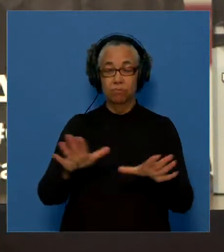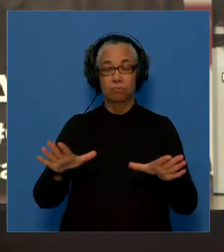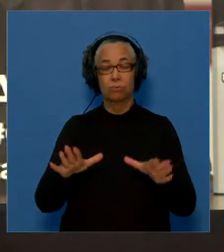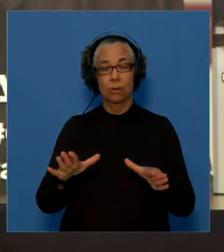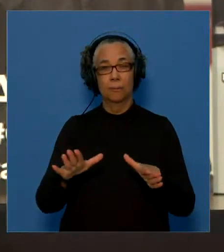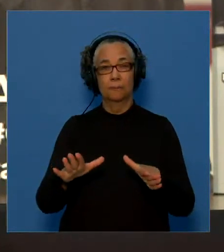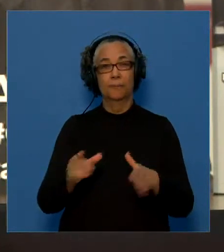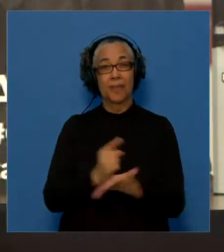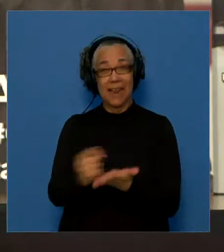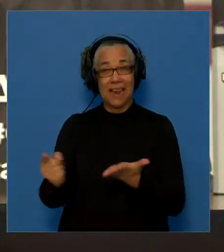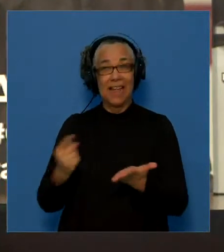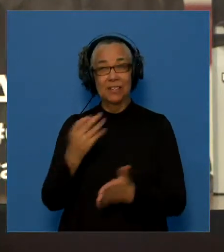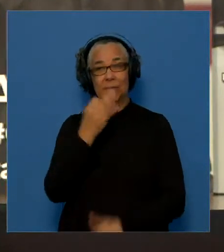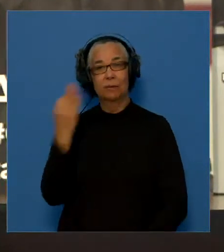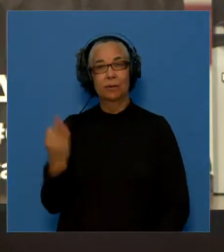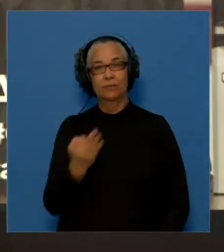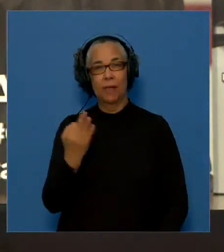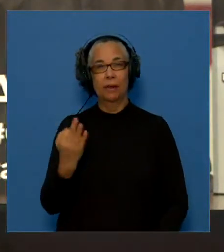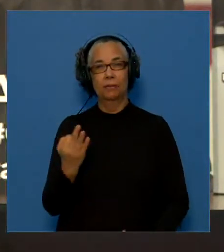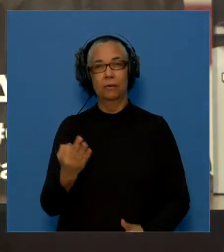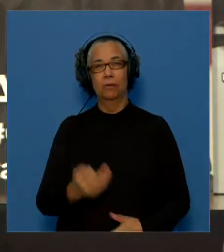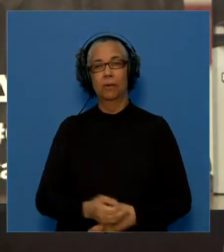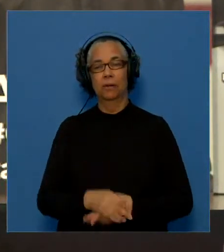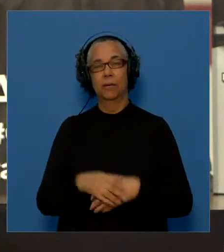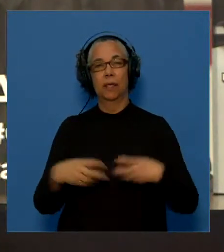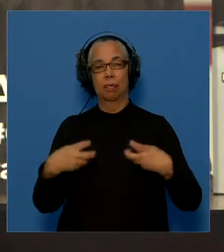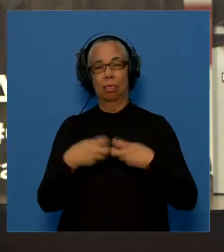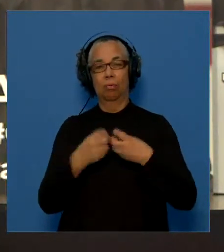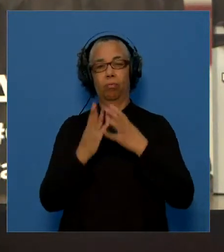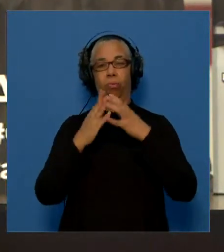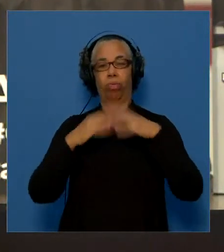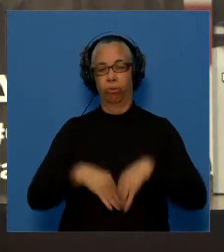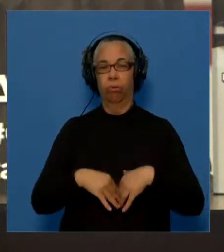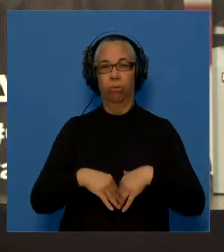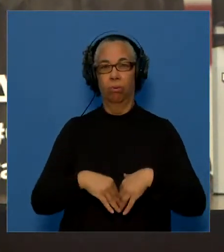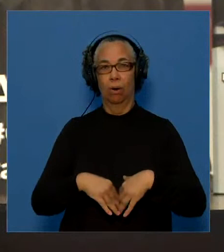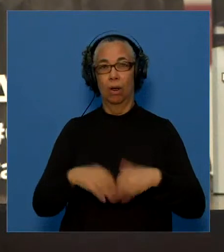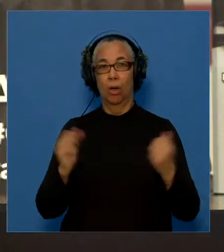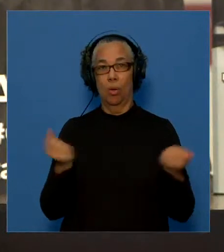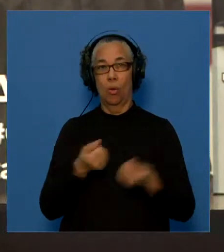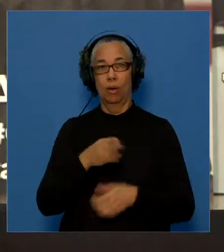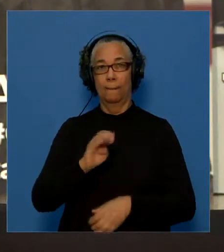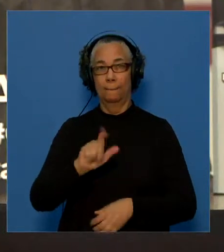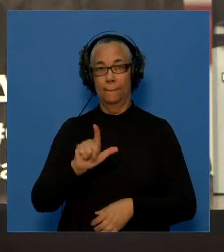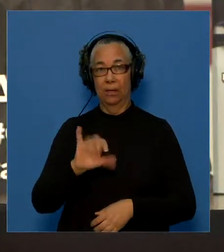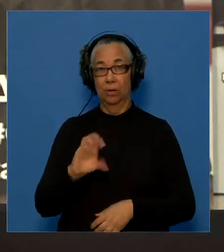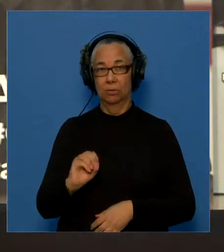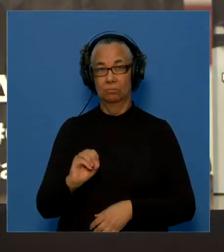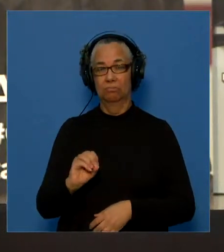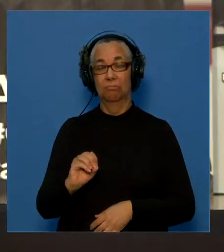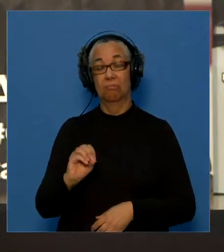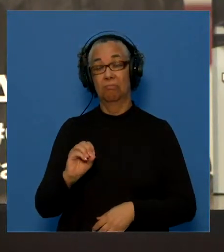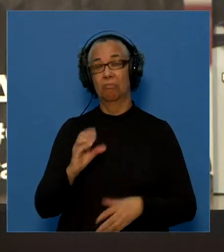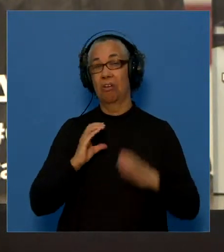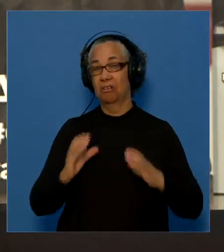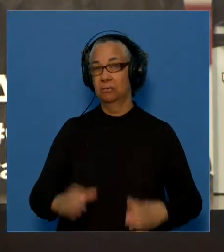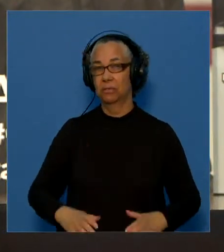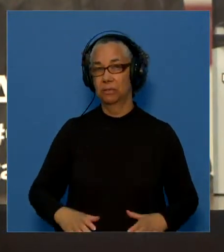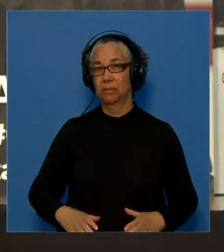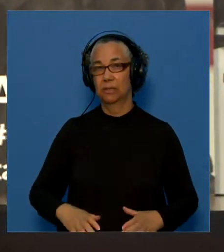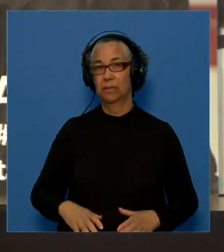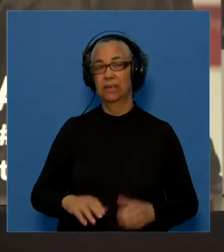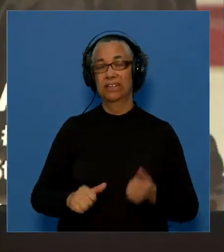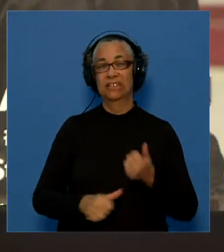week, Friday, we experienced a power failure that affected all of Belco's customers. The Deputy Premier is the Minister responsible